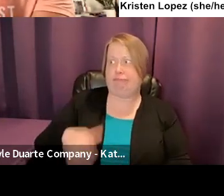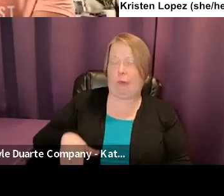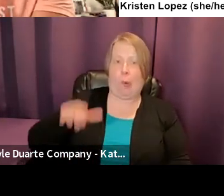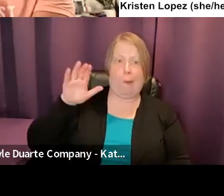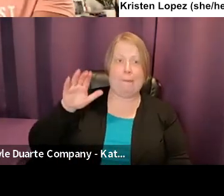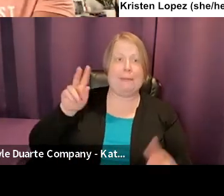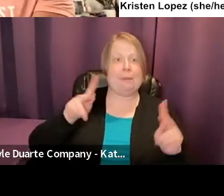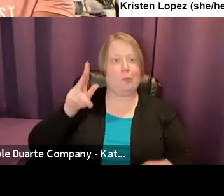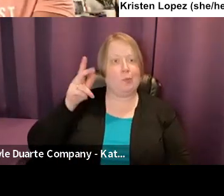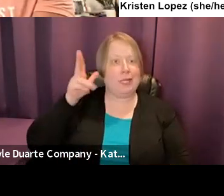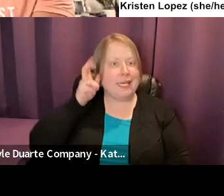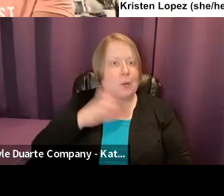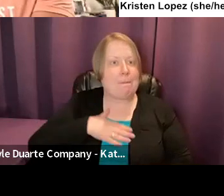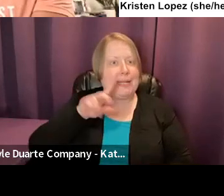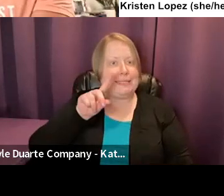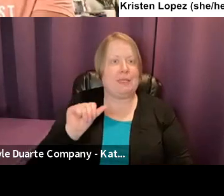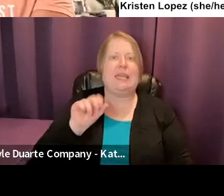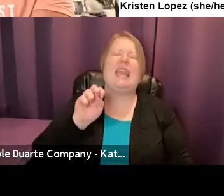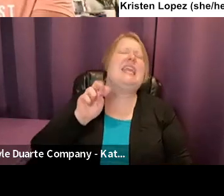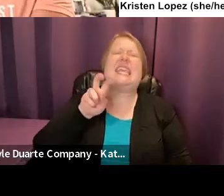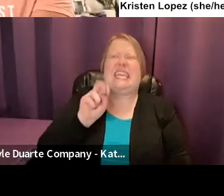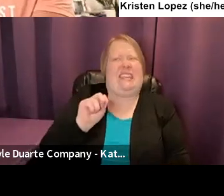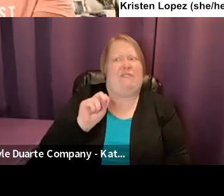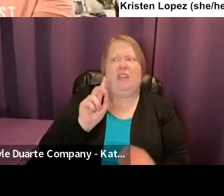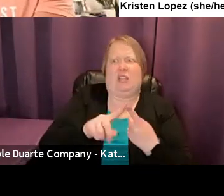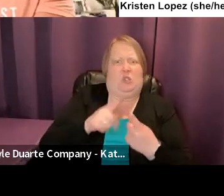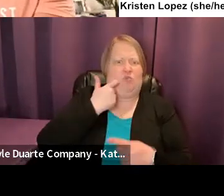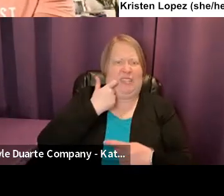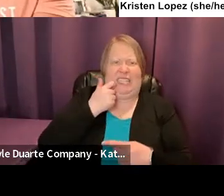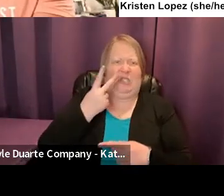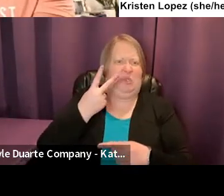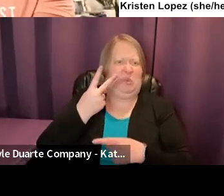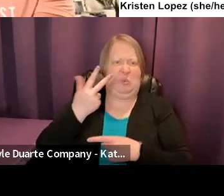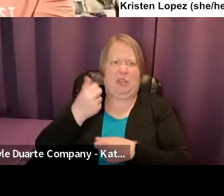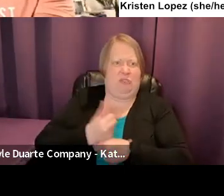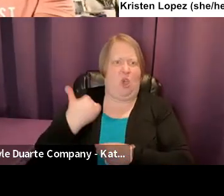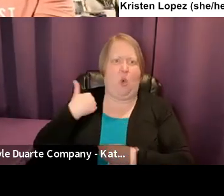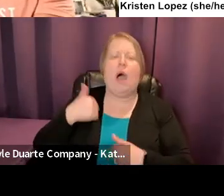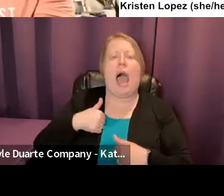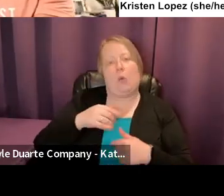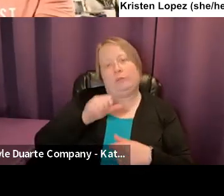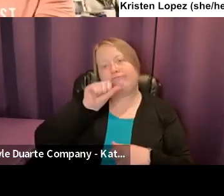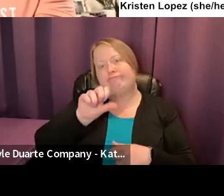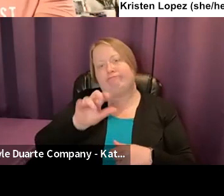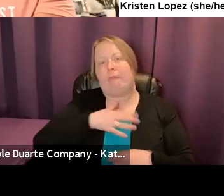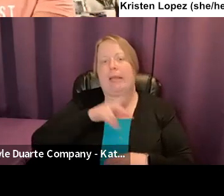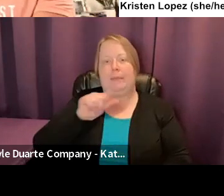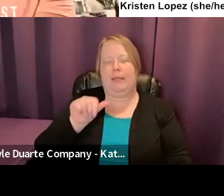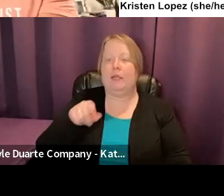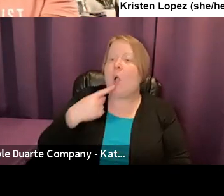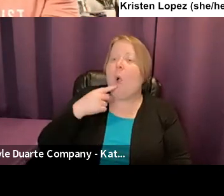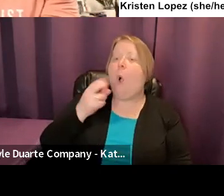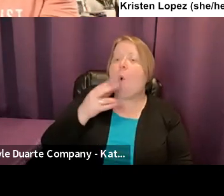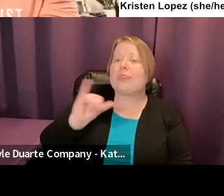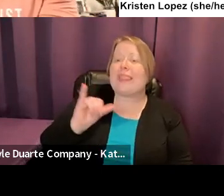would hear my disability, even up to a couple of years ago, I would tell people what my disability was. And the first thing they would say is like, oh, like an